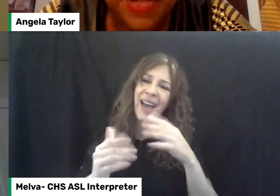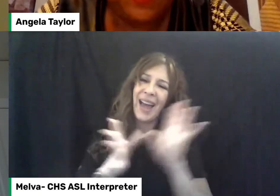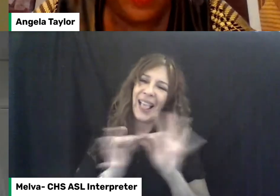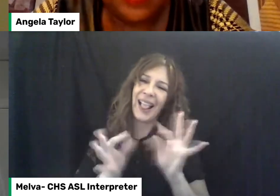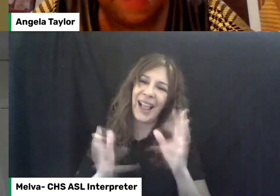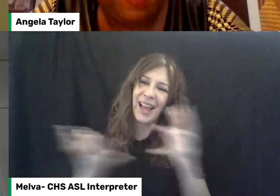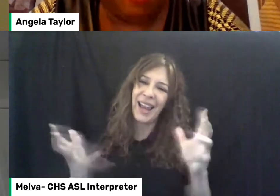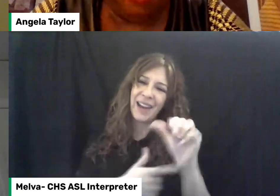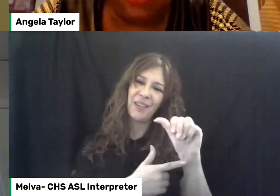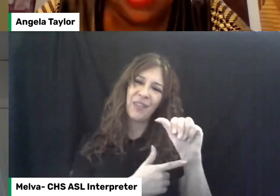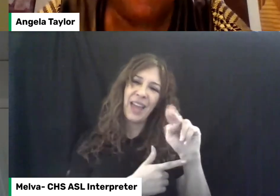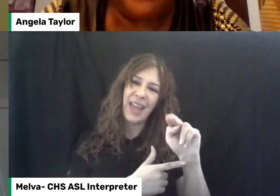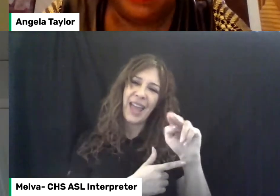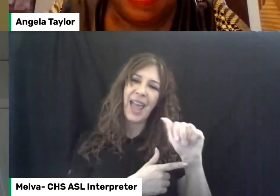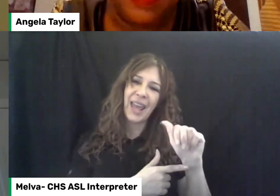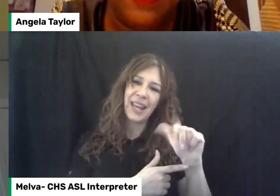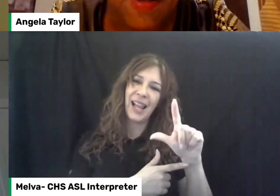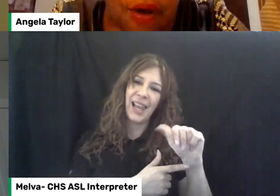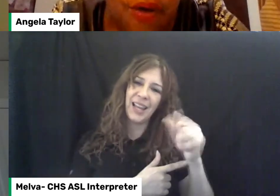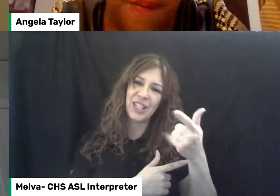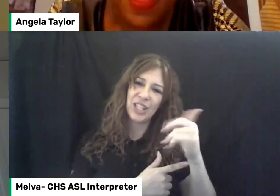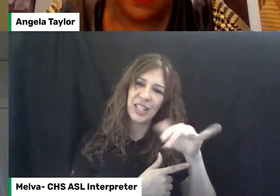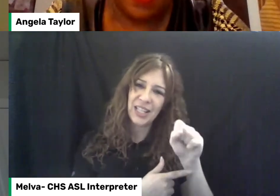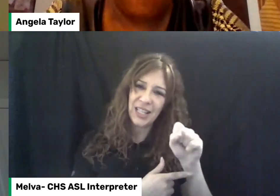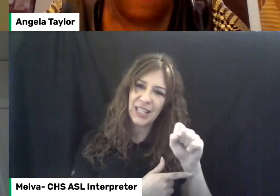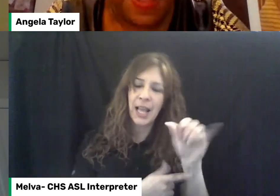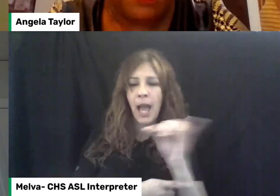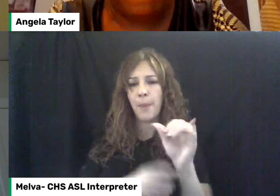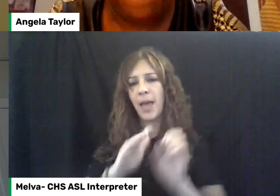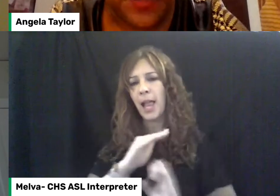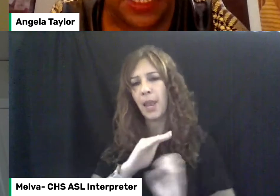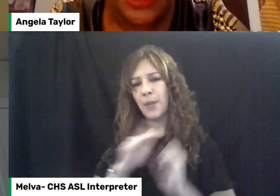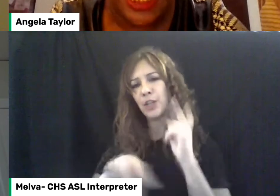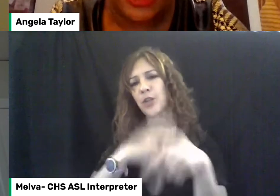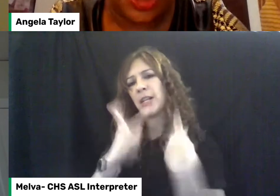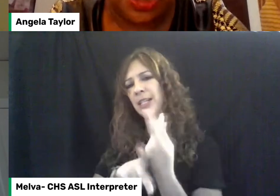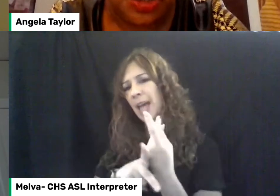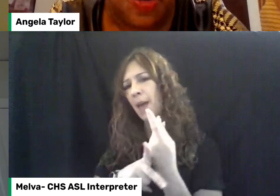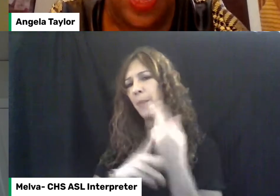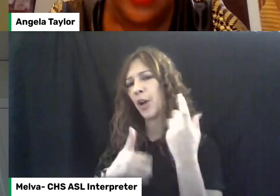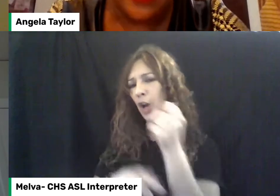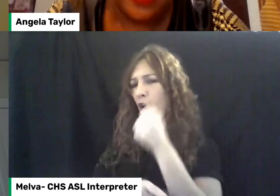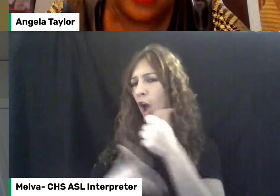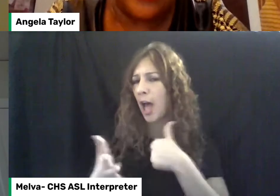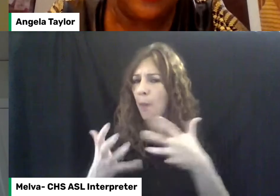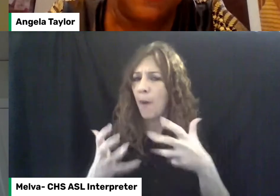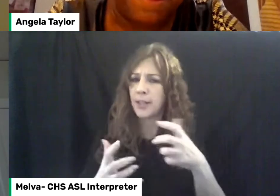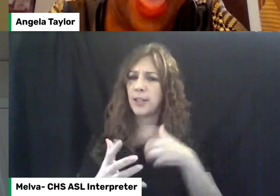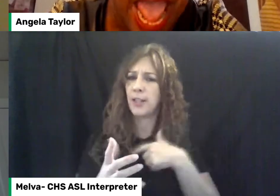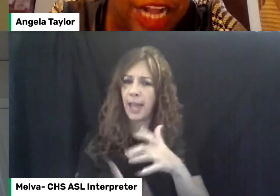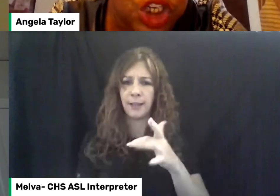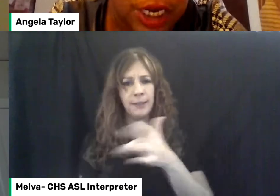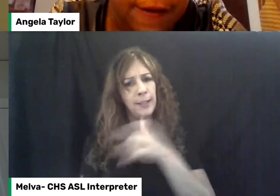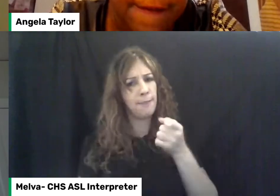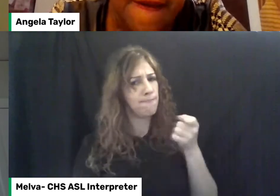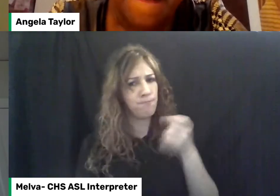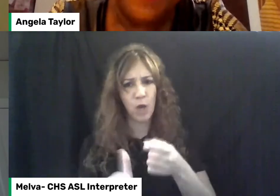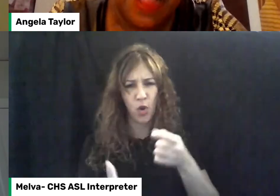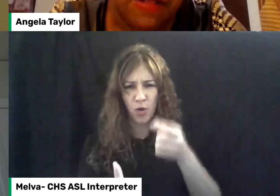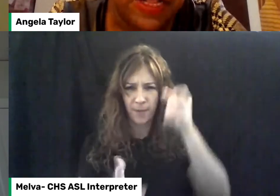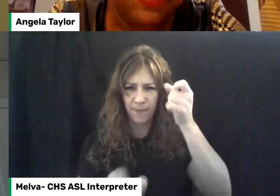an elementary type of girl. I want to hit it home. I want people to feel it and to know it and to hear the